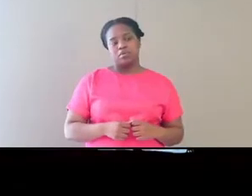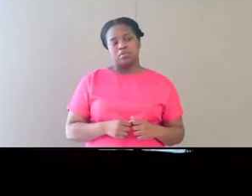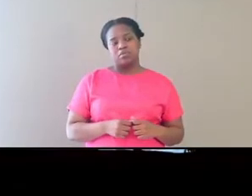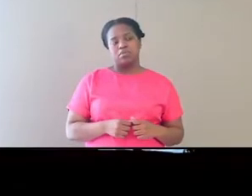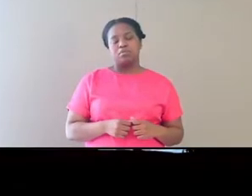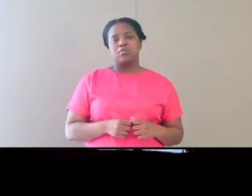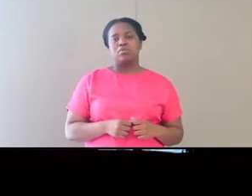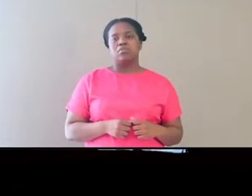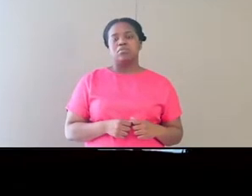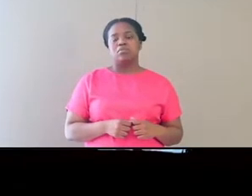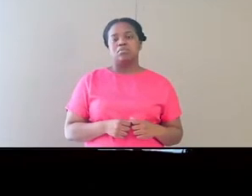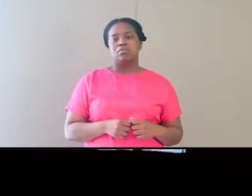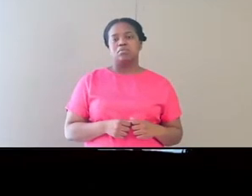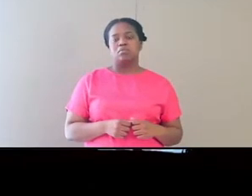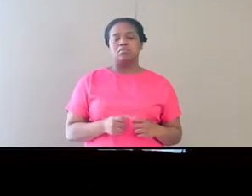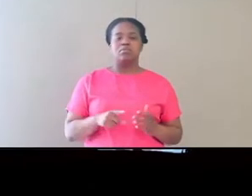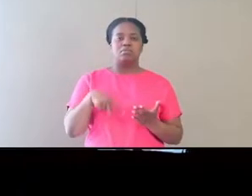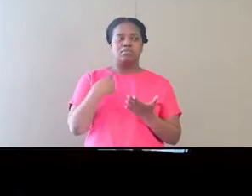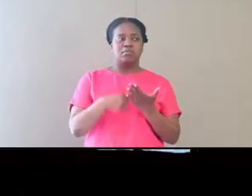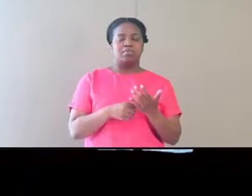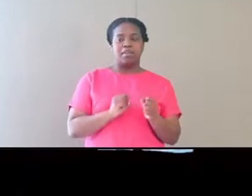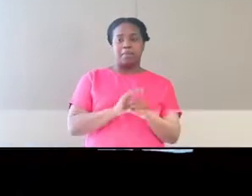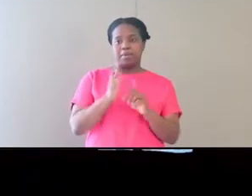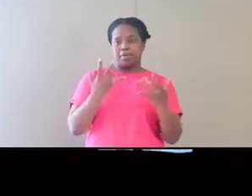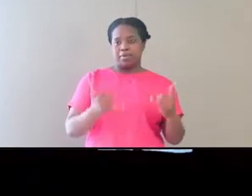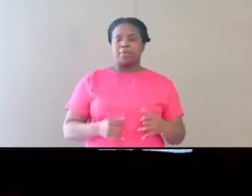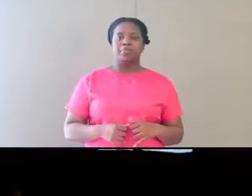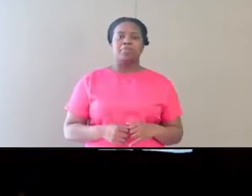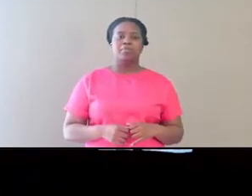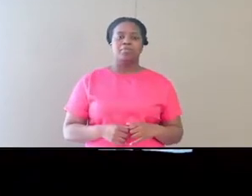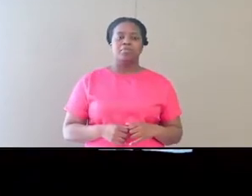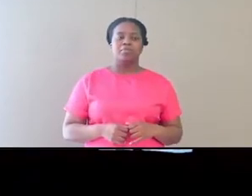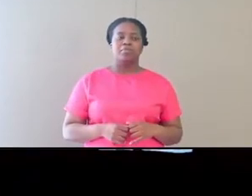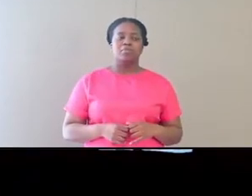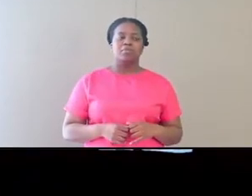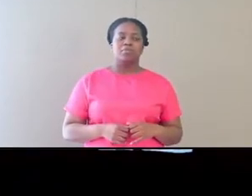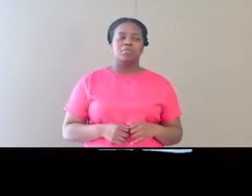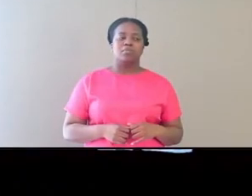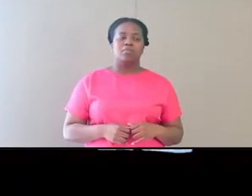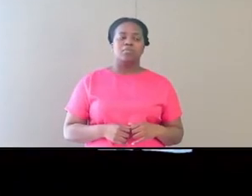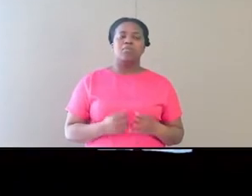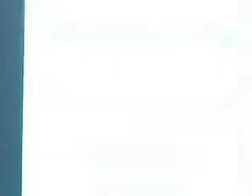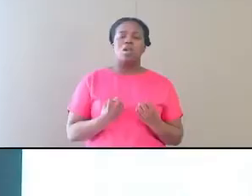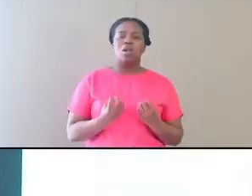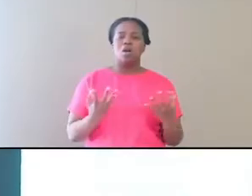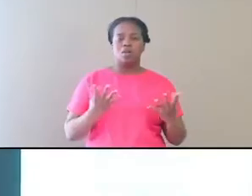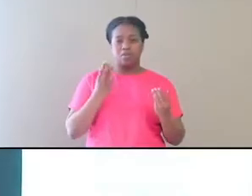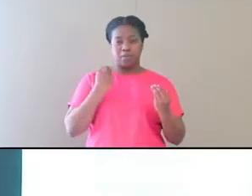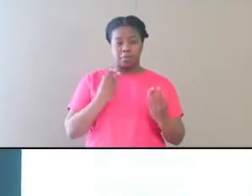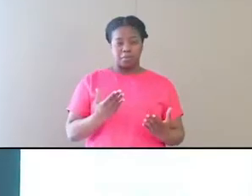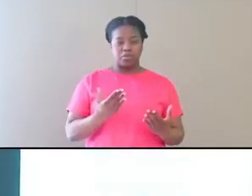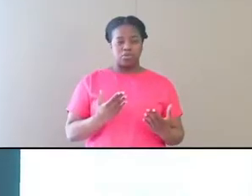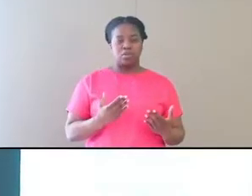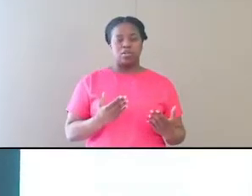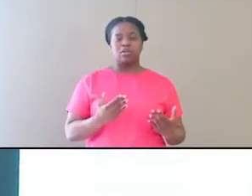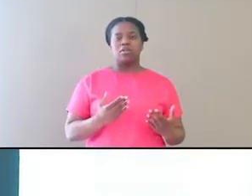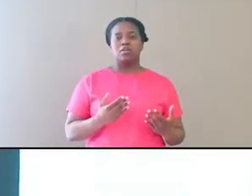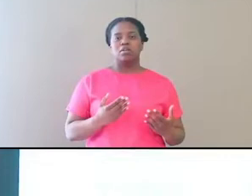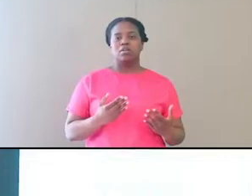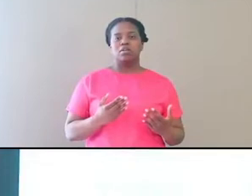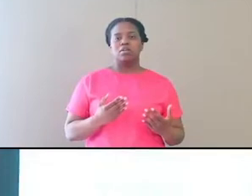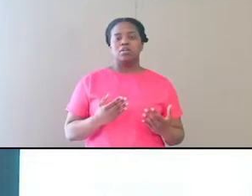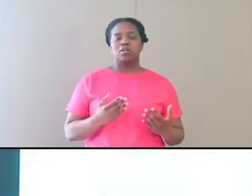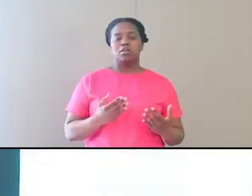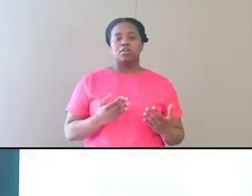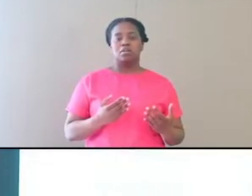And, yeah, I'll talk about the impacts now. So, a lot of information on the impacts go to the report and read